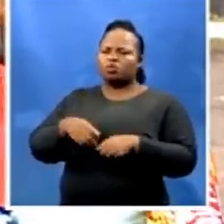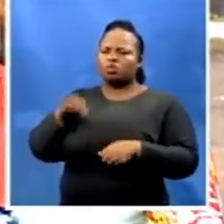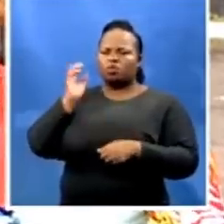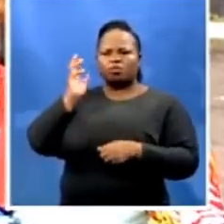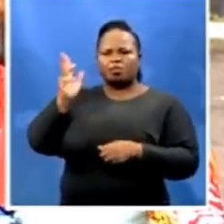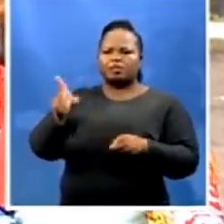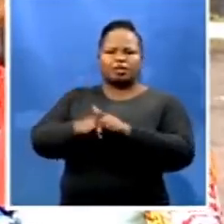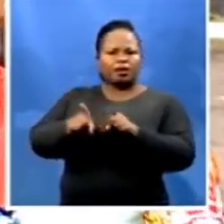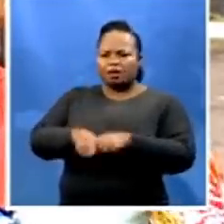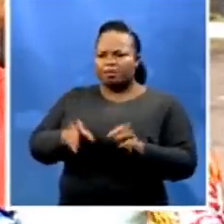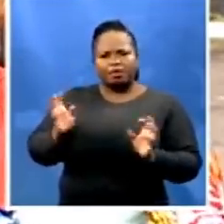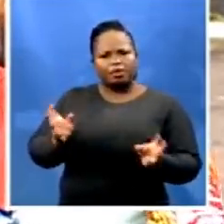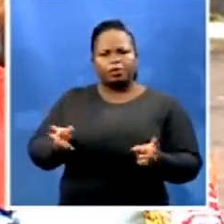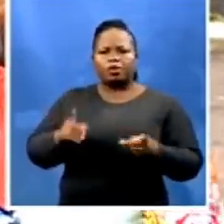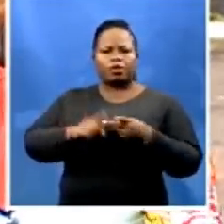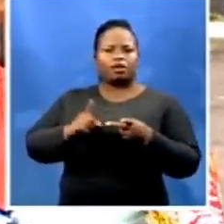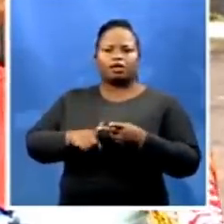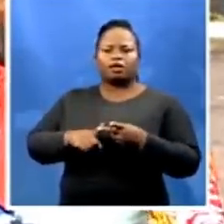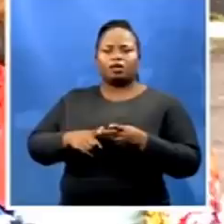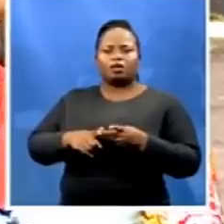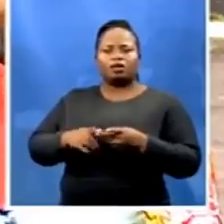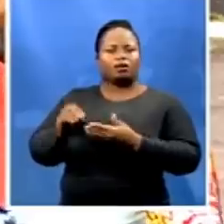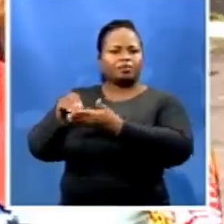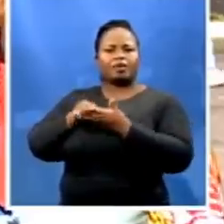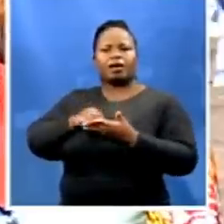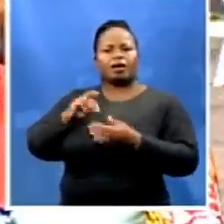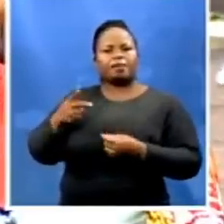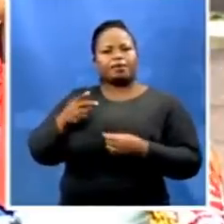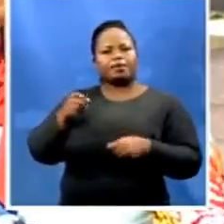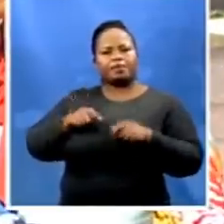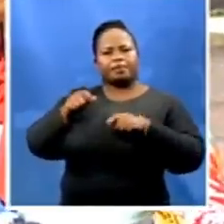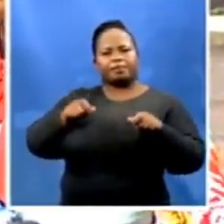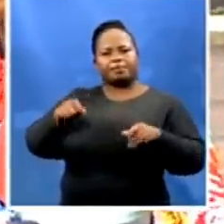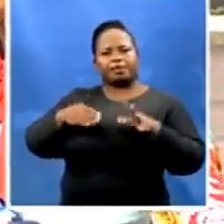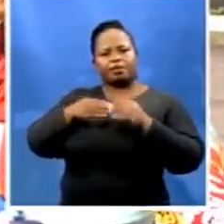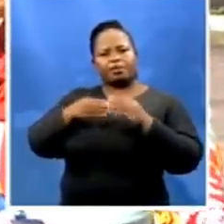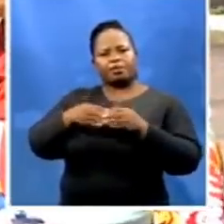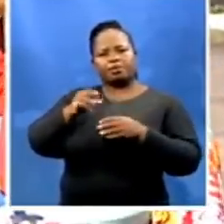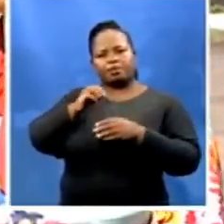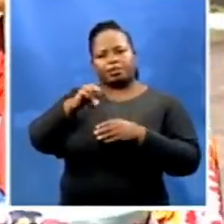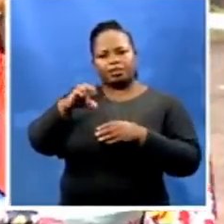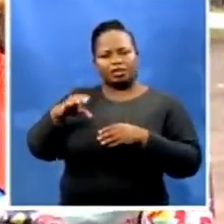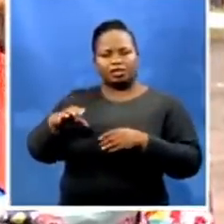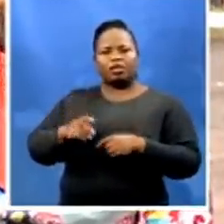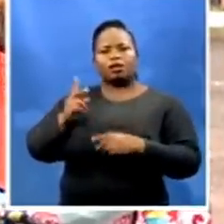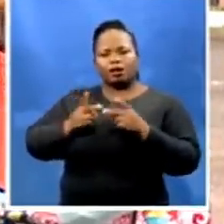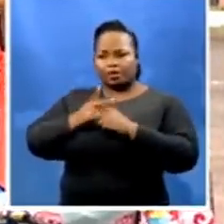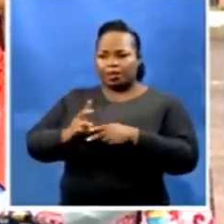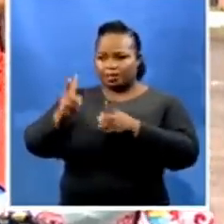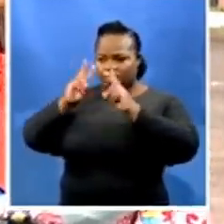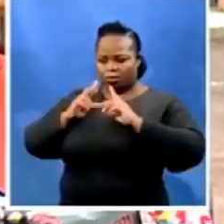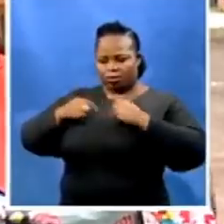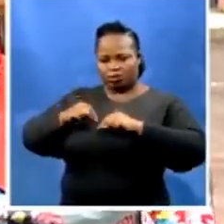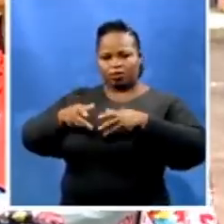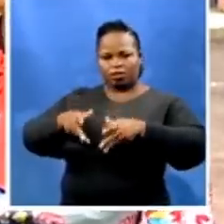nabanye asebenzisana naba members of MEC bafike nabo bazobona lo monakalo kuningi nje kodwa esekuzanye